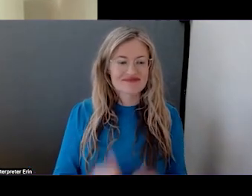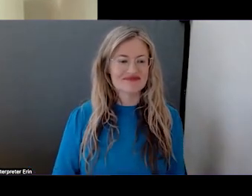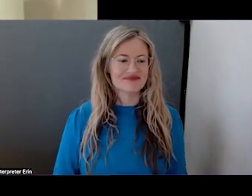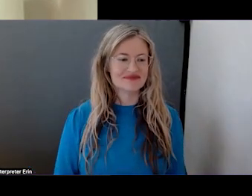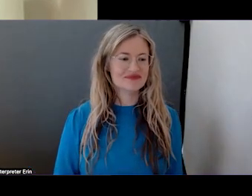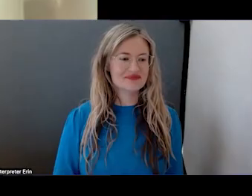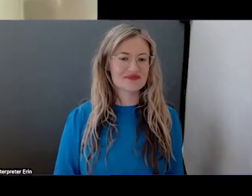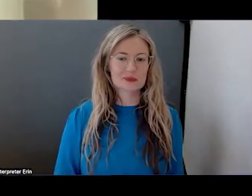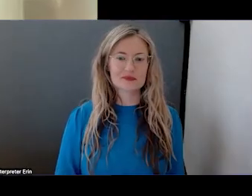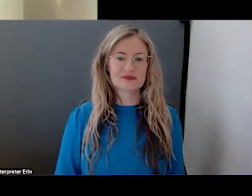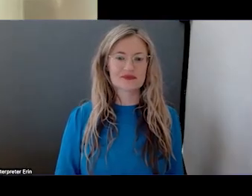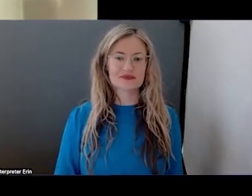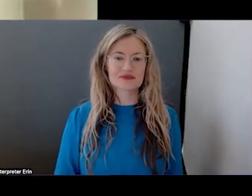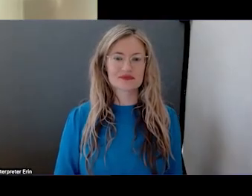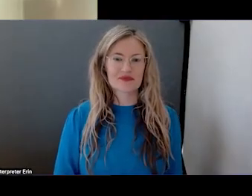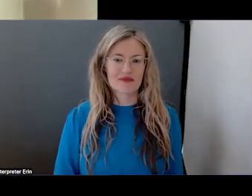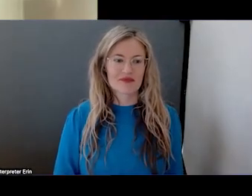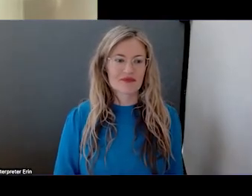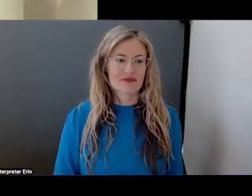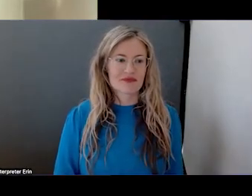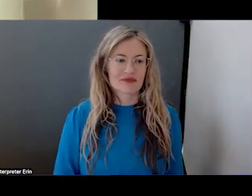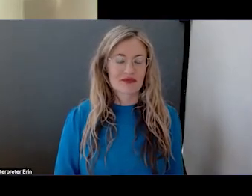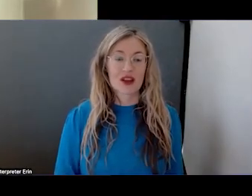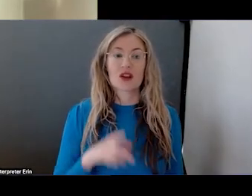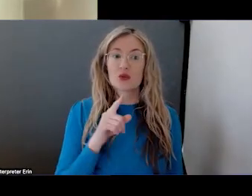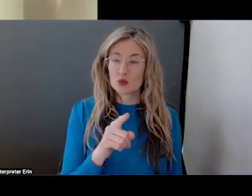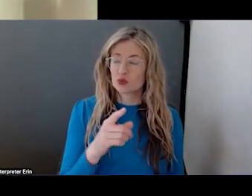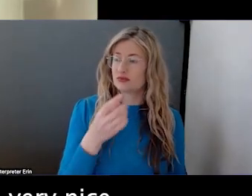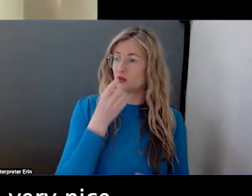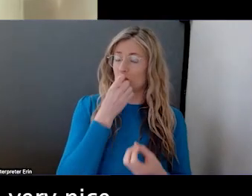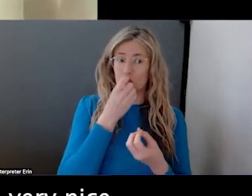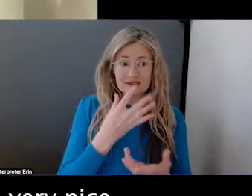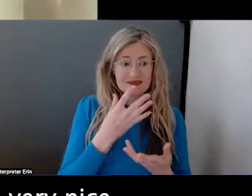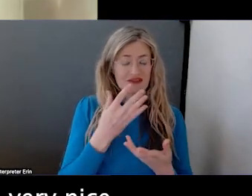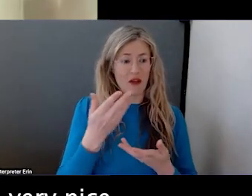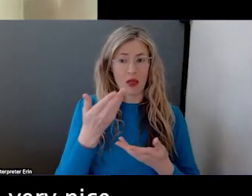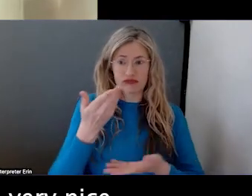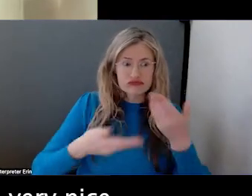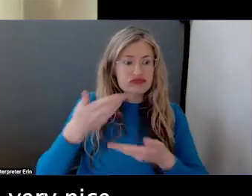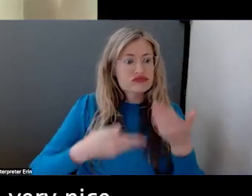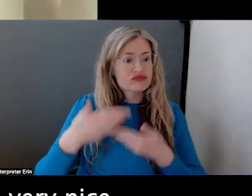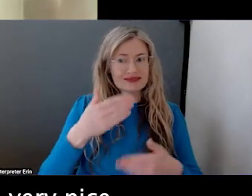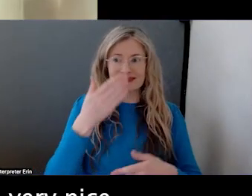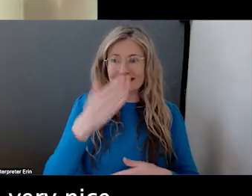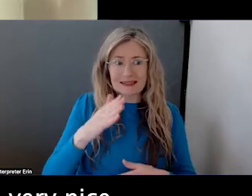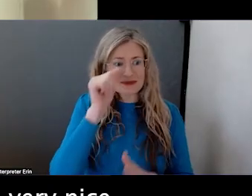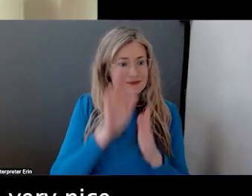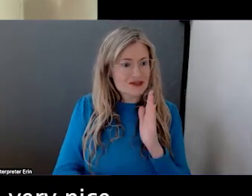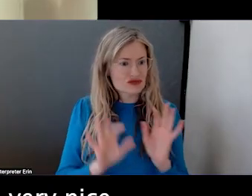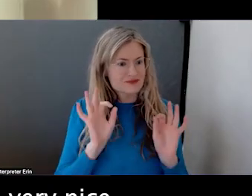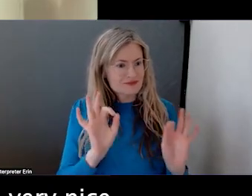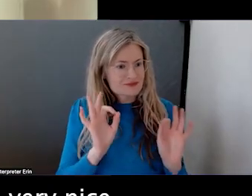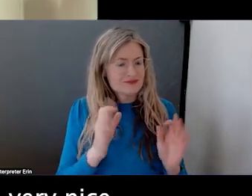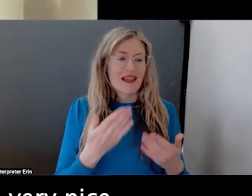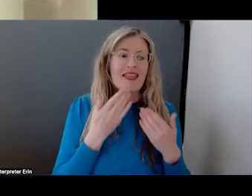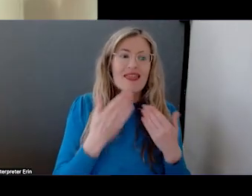you really depicted a wonderful experience. And so thank you for telling us briefly about this